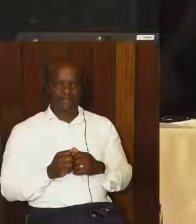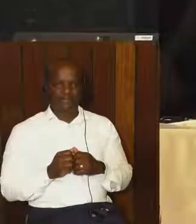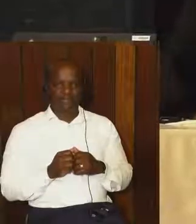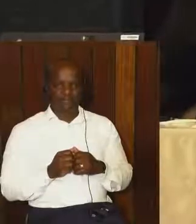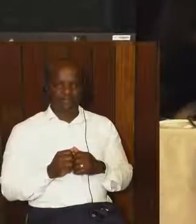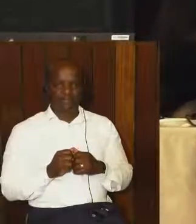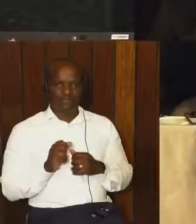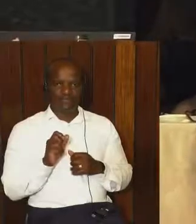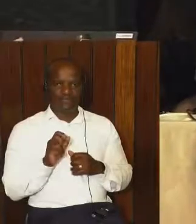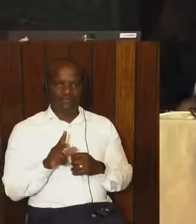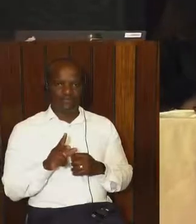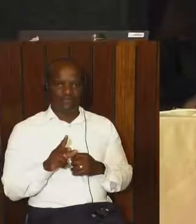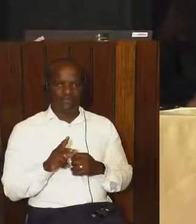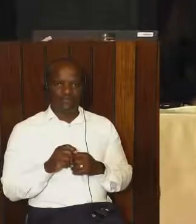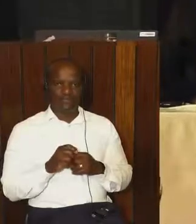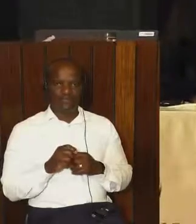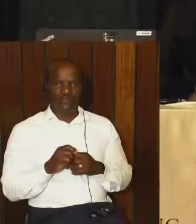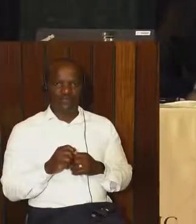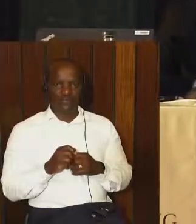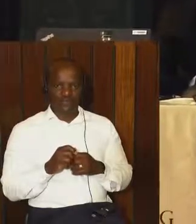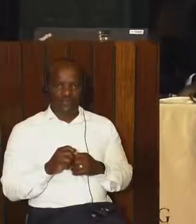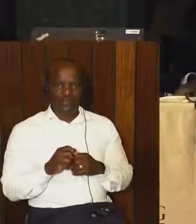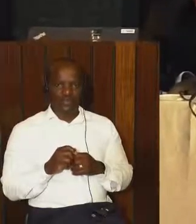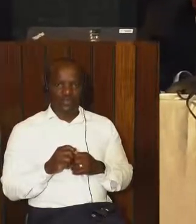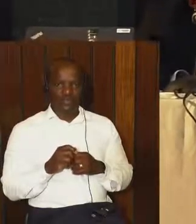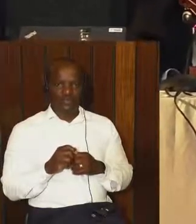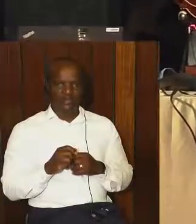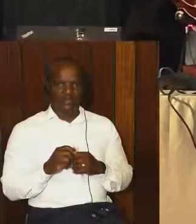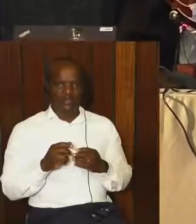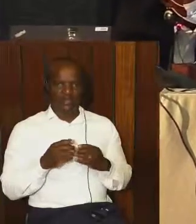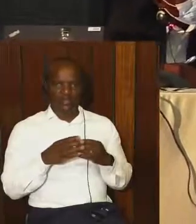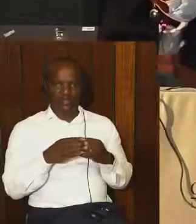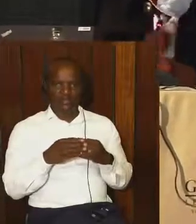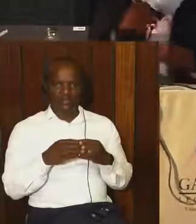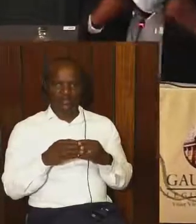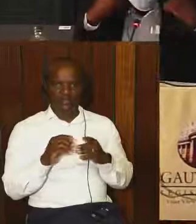Okay. Thanks, HOD and DDG. Members of the committee?